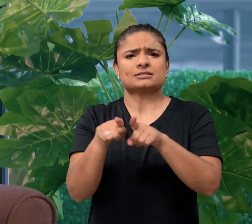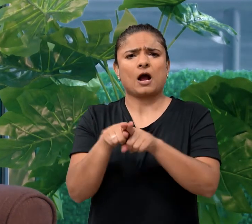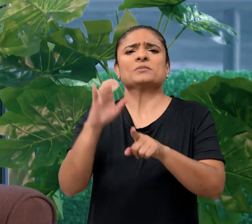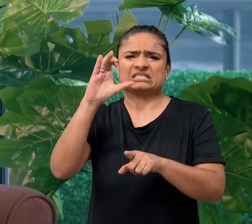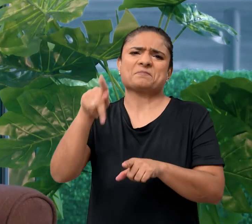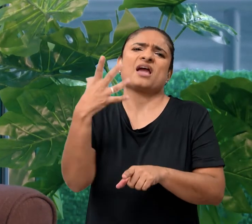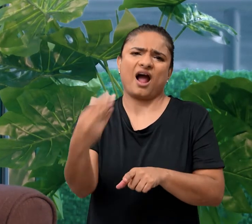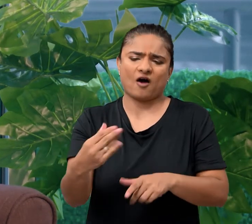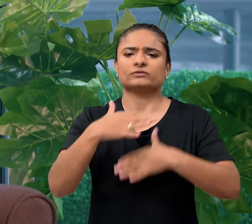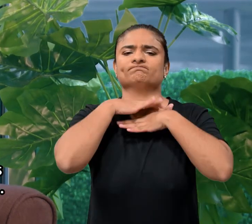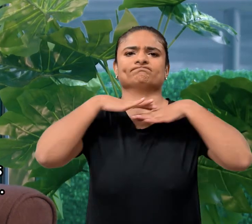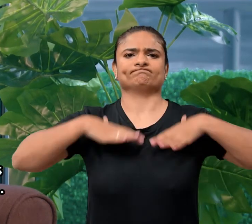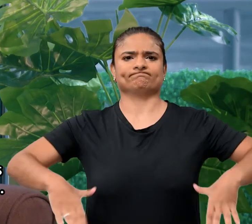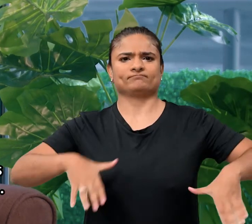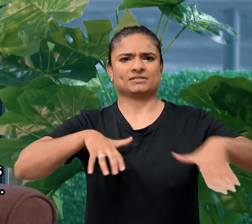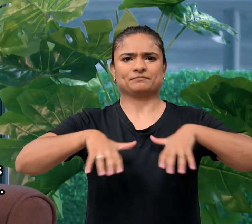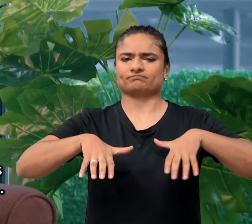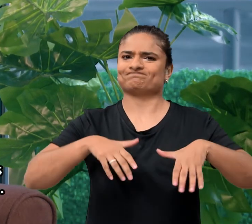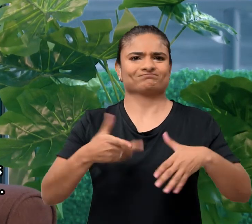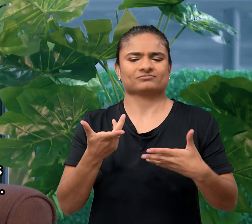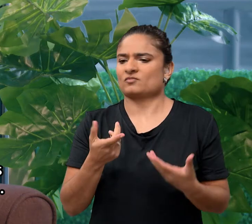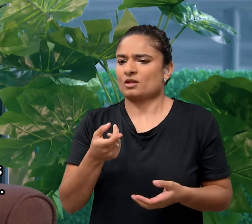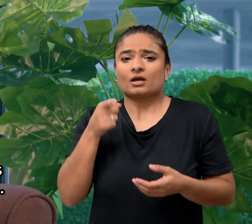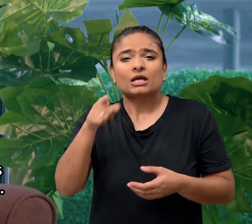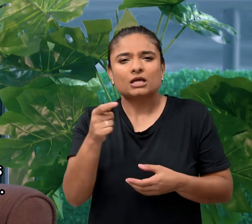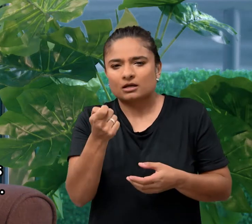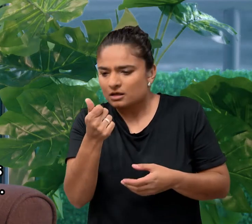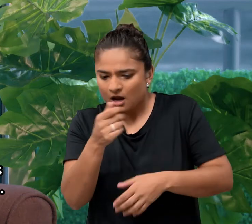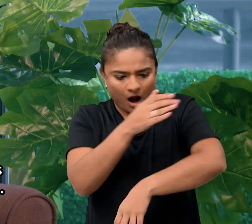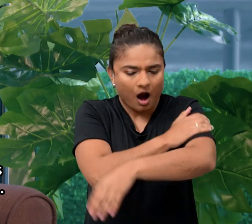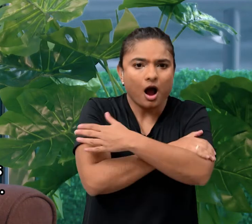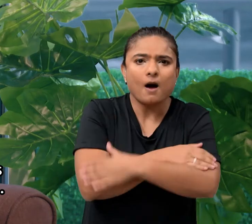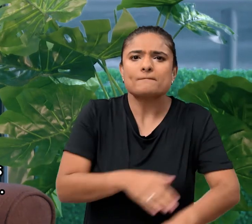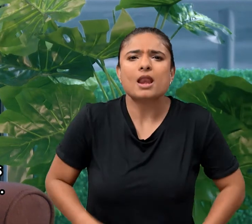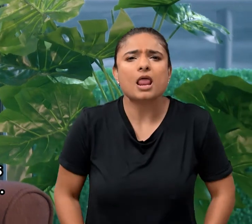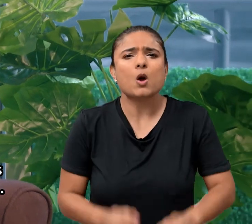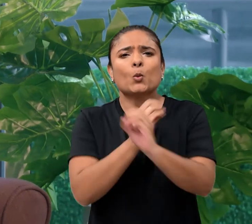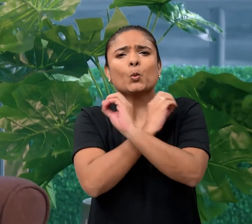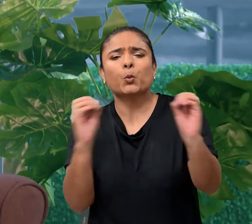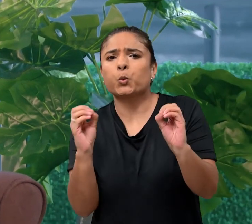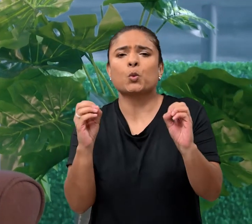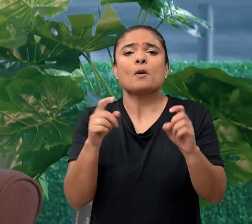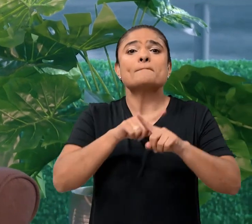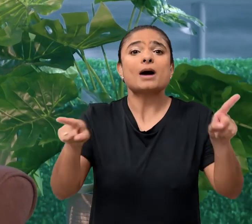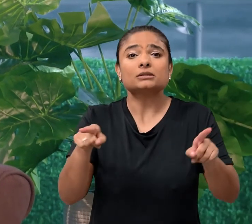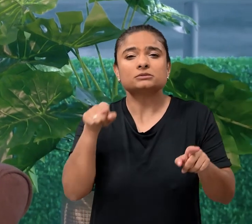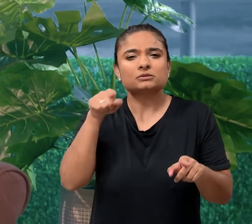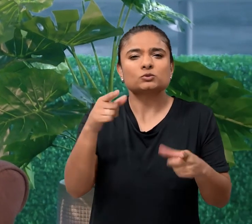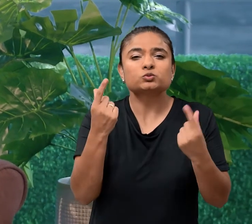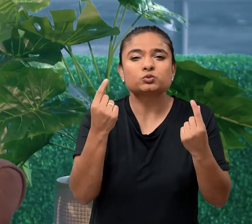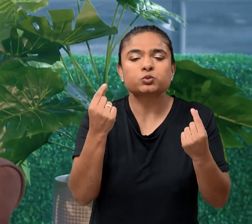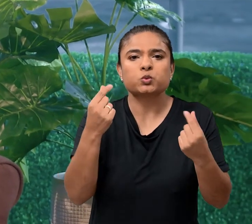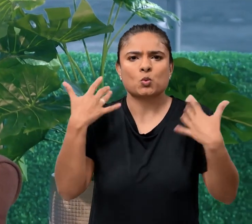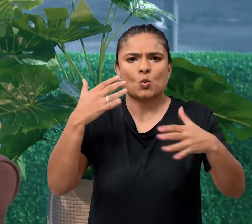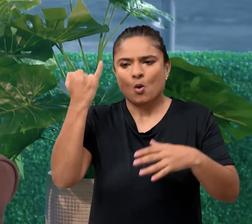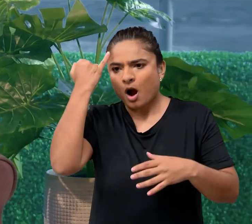that affects all of his limbs. He has very little use of his arms and hands and no use of his legs. He began creating abstract